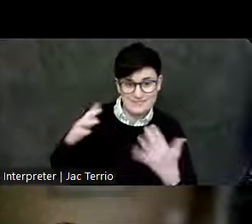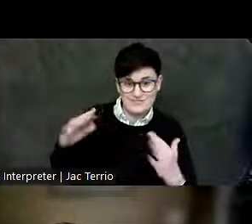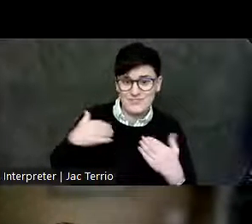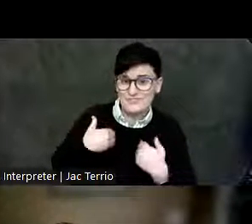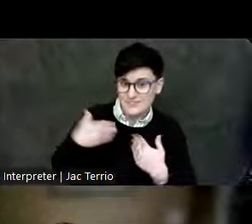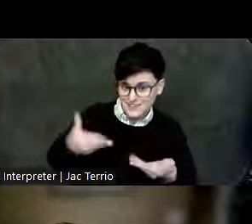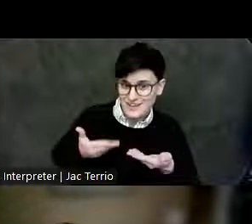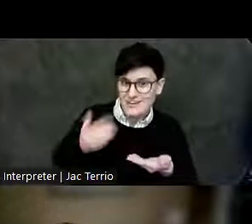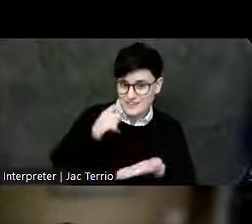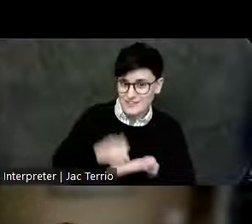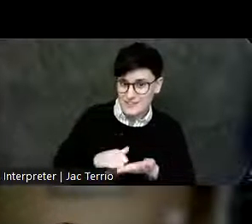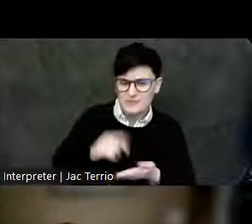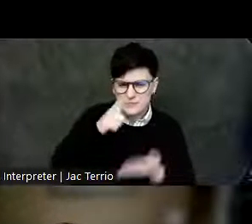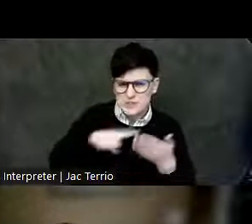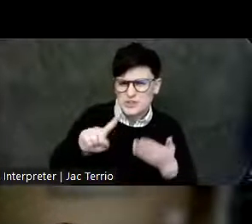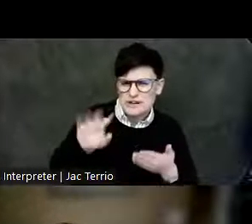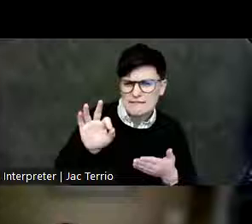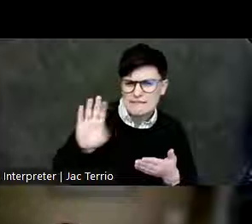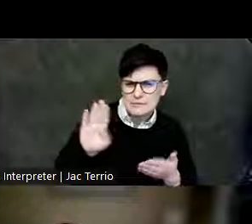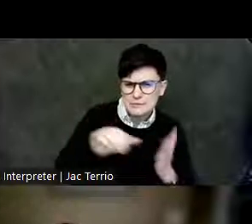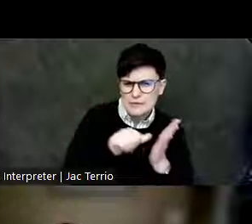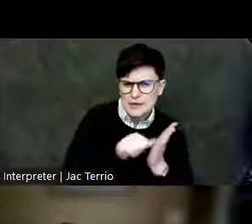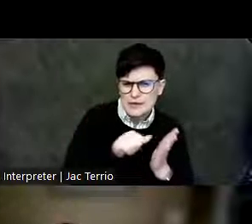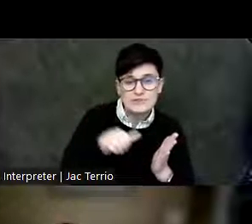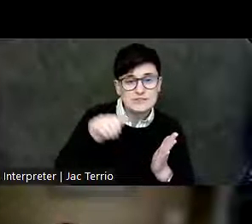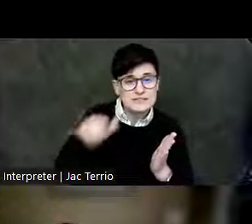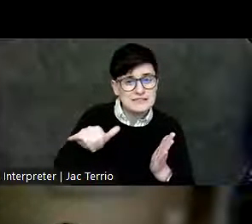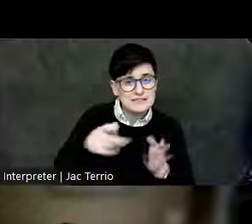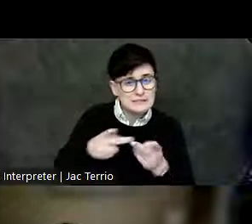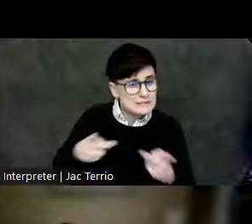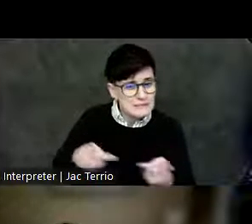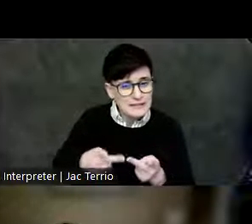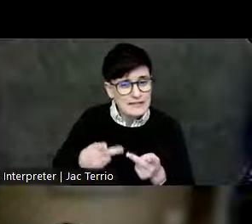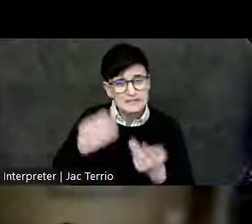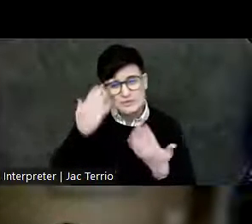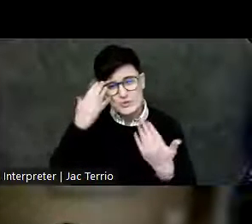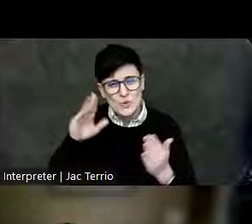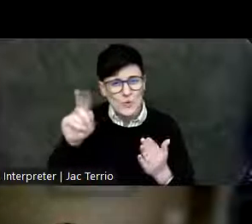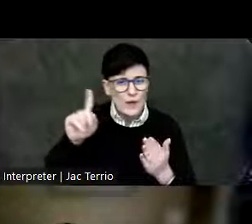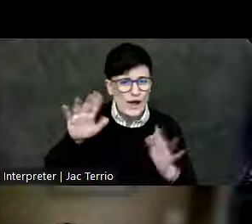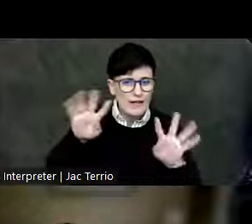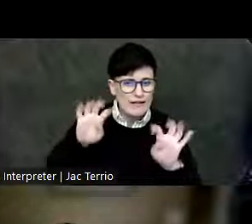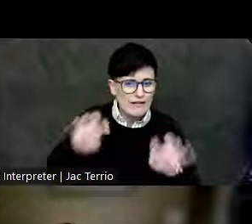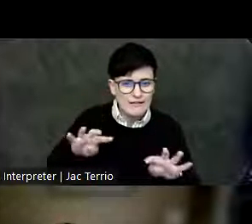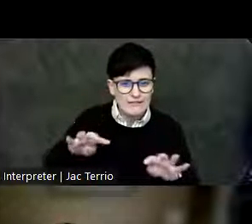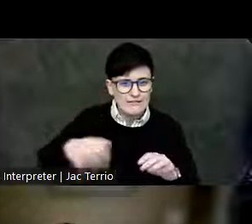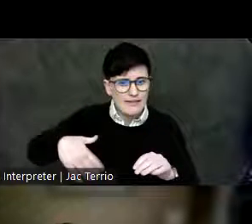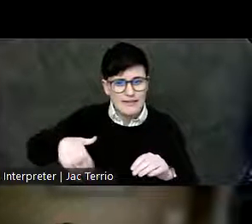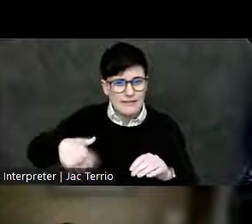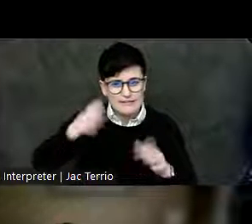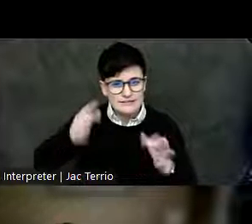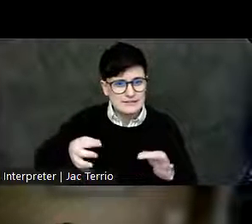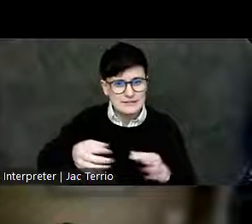good. That place has not been determined yet, but Is kind the of. date